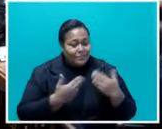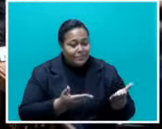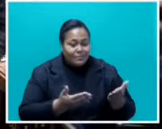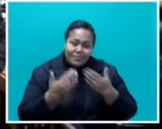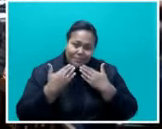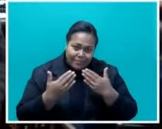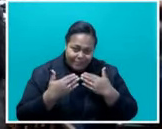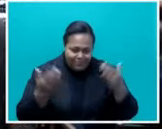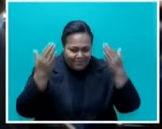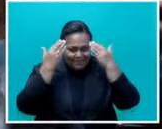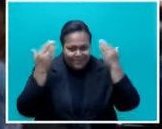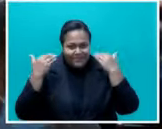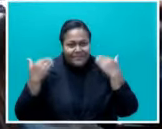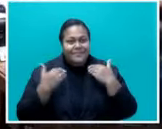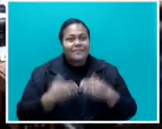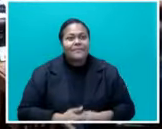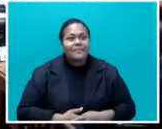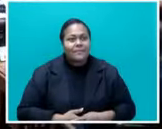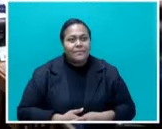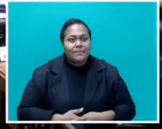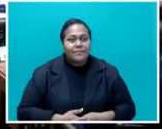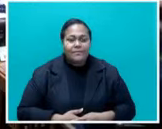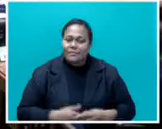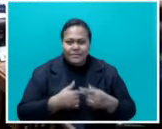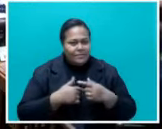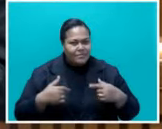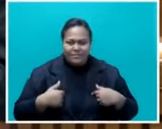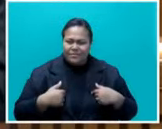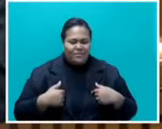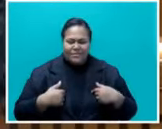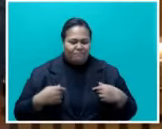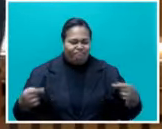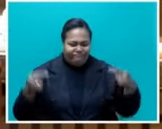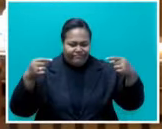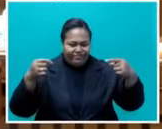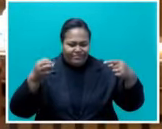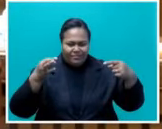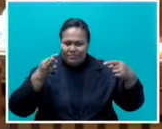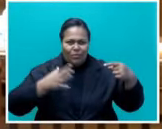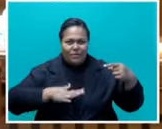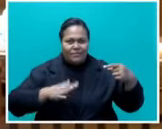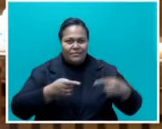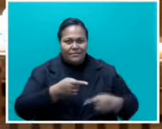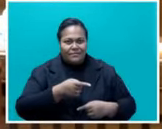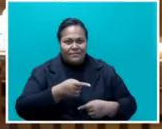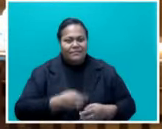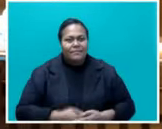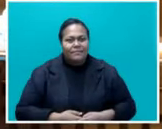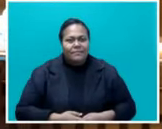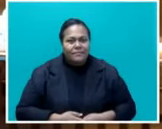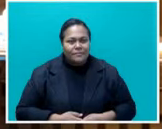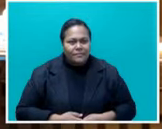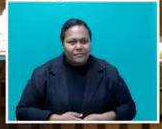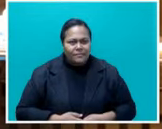Speaker. We are objecting to the motion. The motion is being tabled under